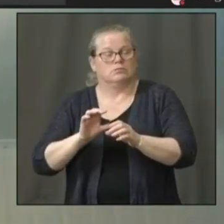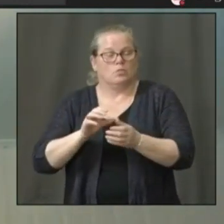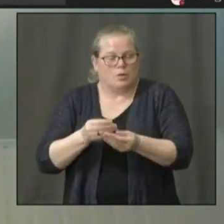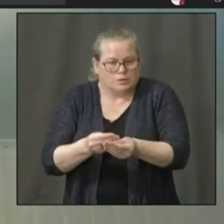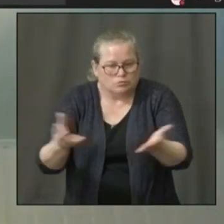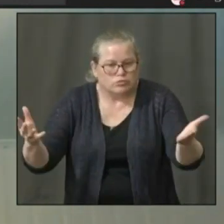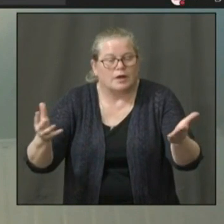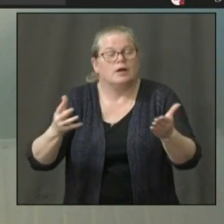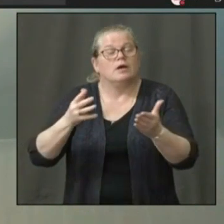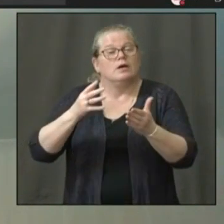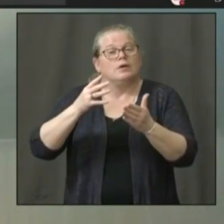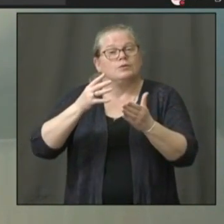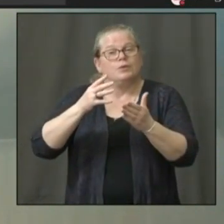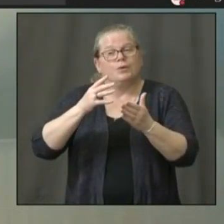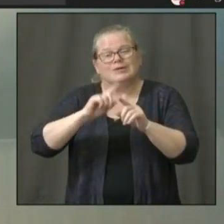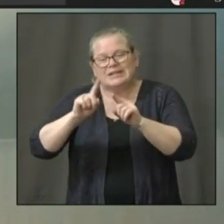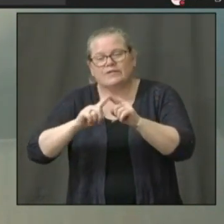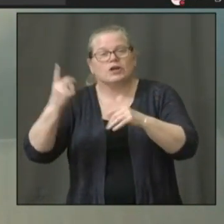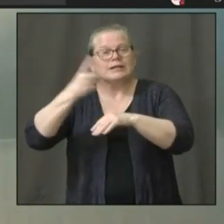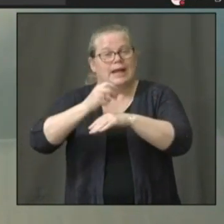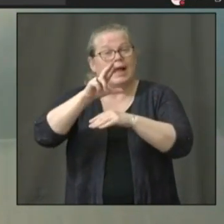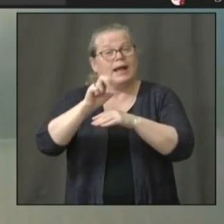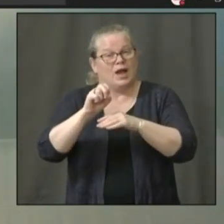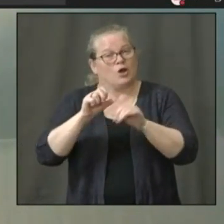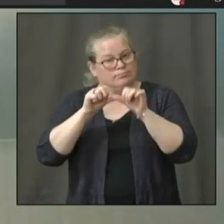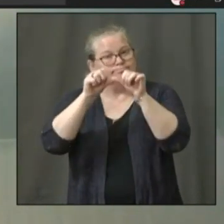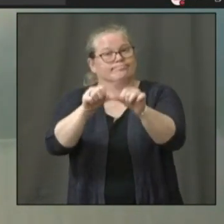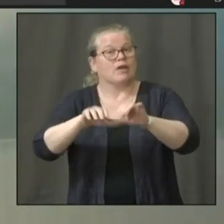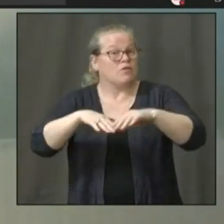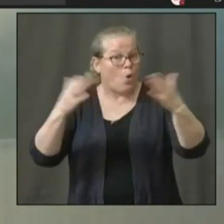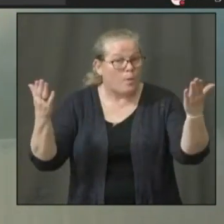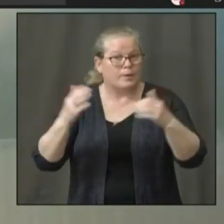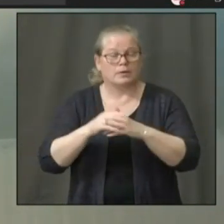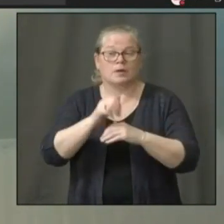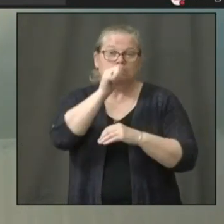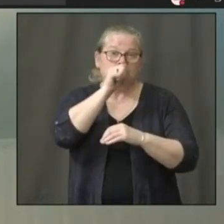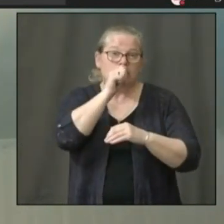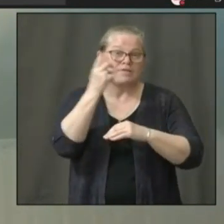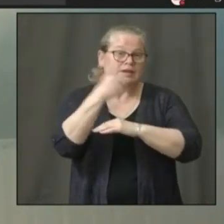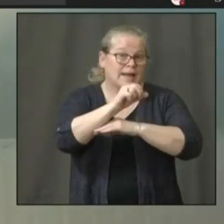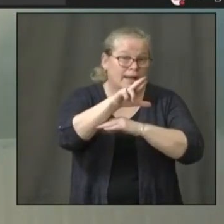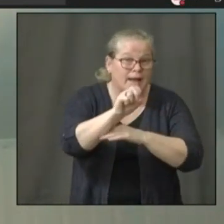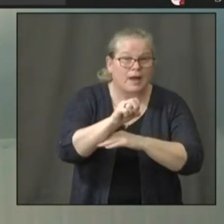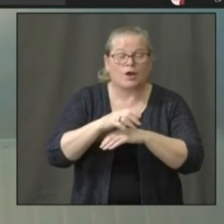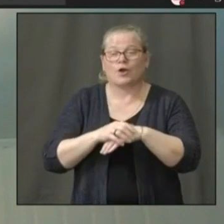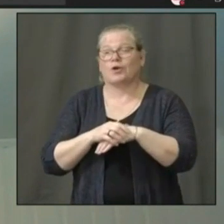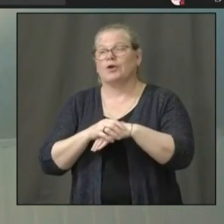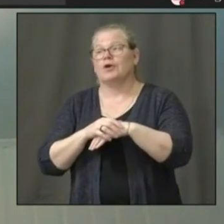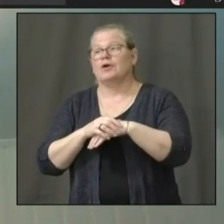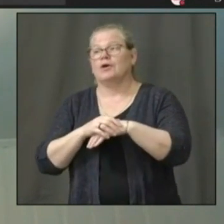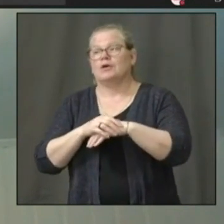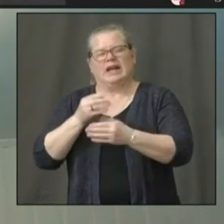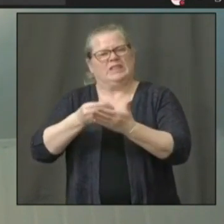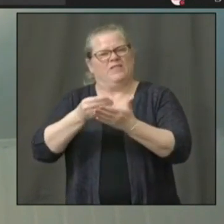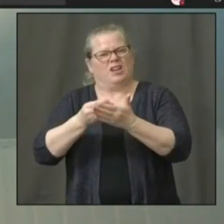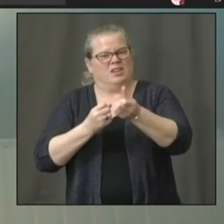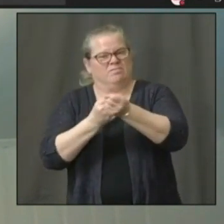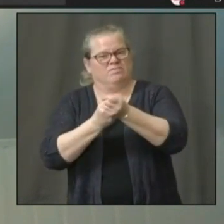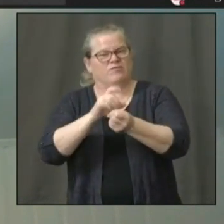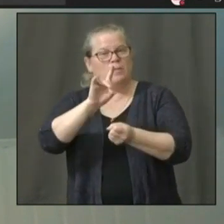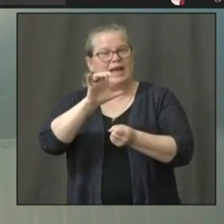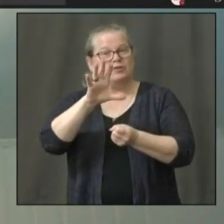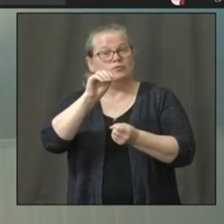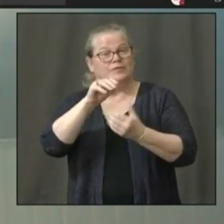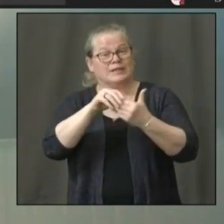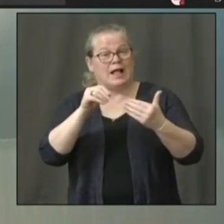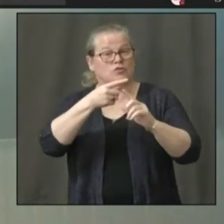public programs. There are bonuses or funding from $850 a month to $1,200 a